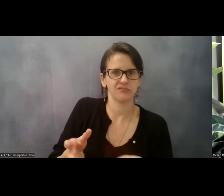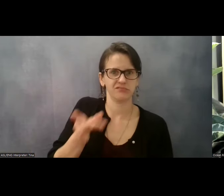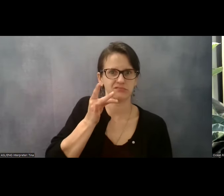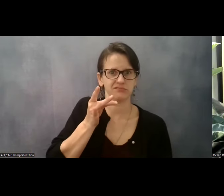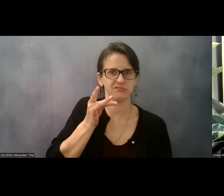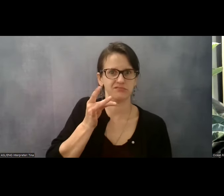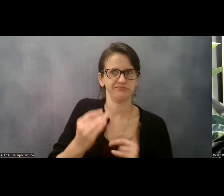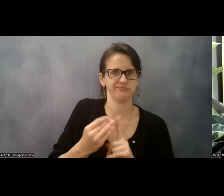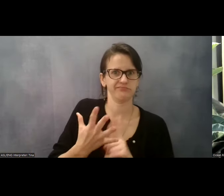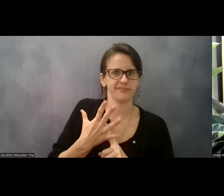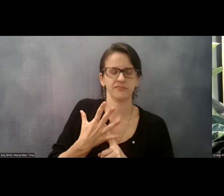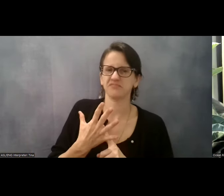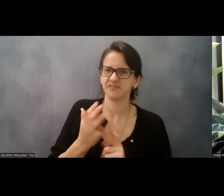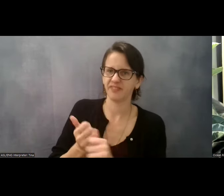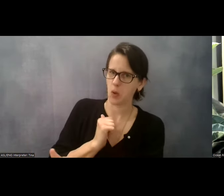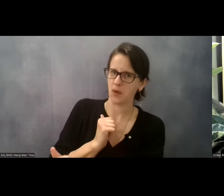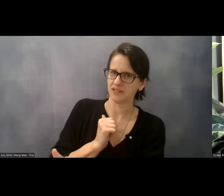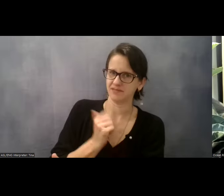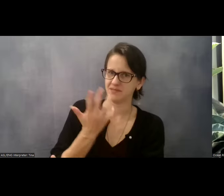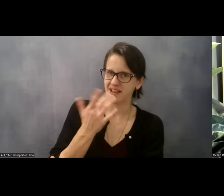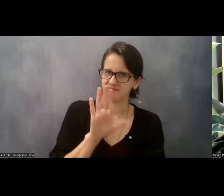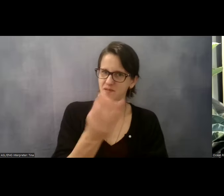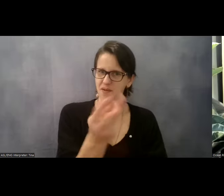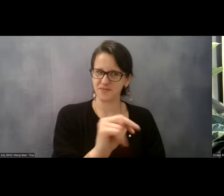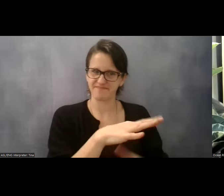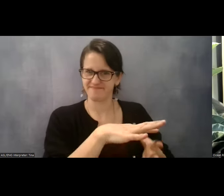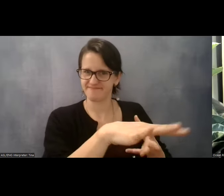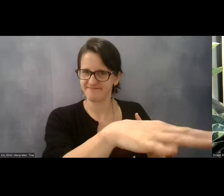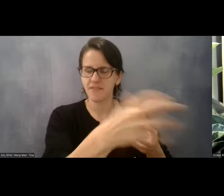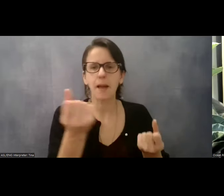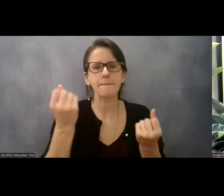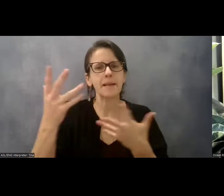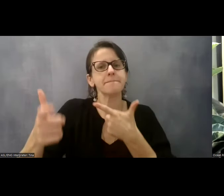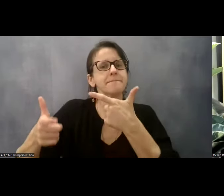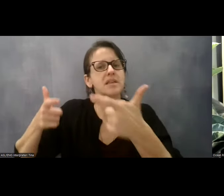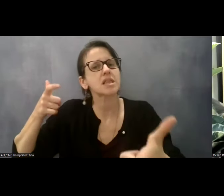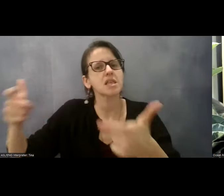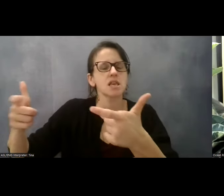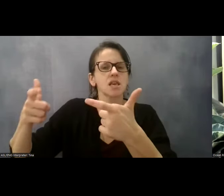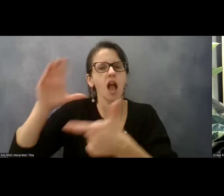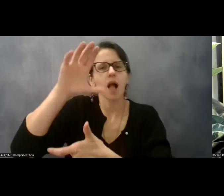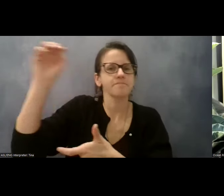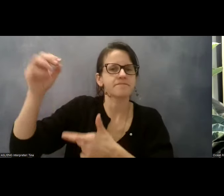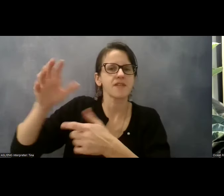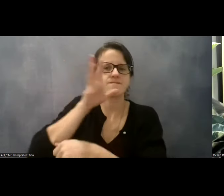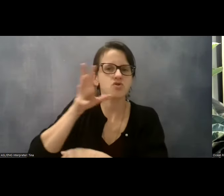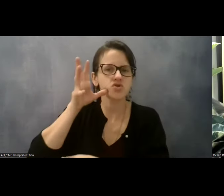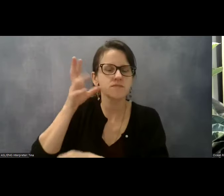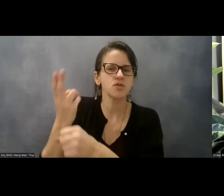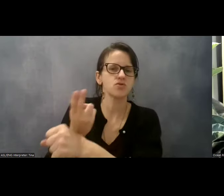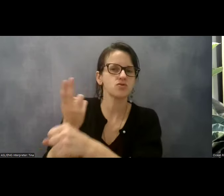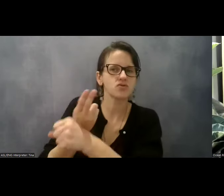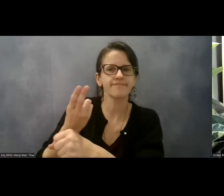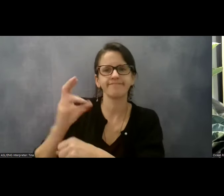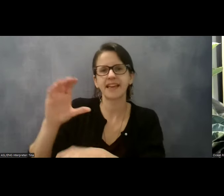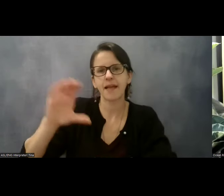lot of big industrial farms use fertilizers that are either chemical or that are coming from manure from factory